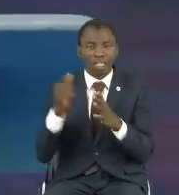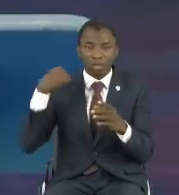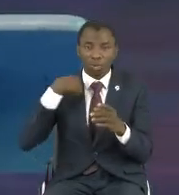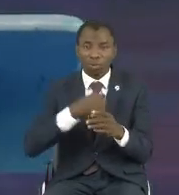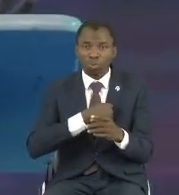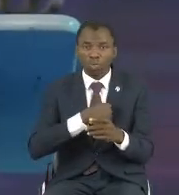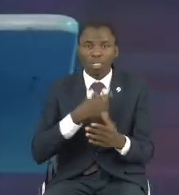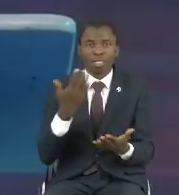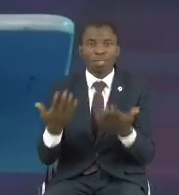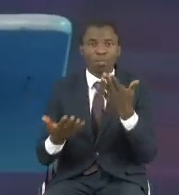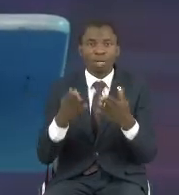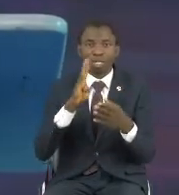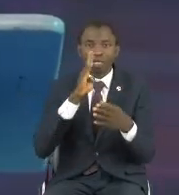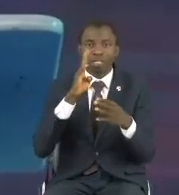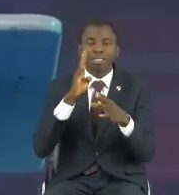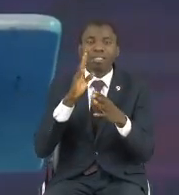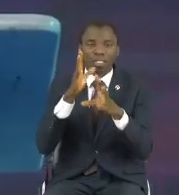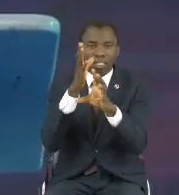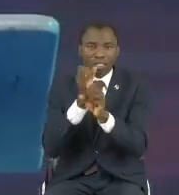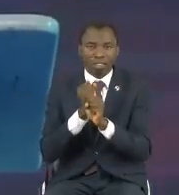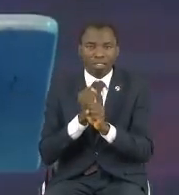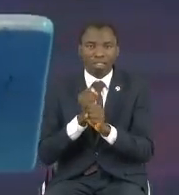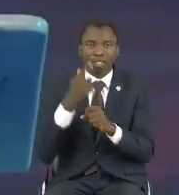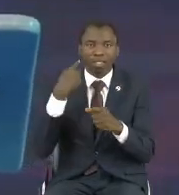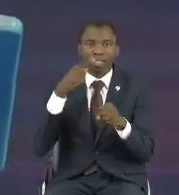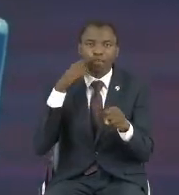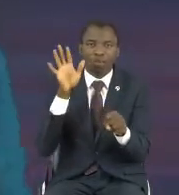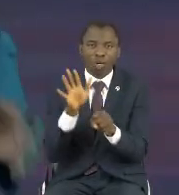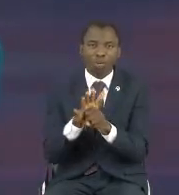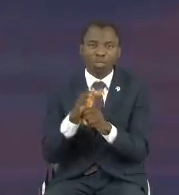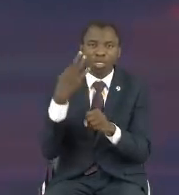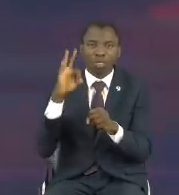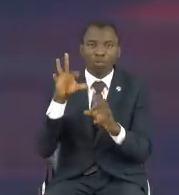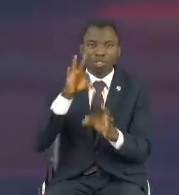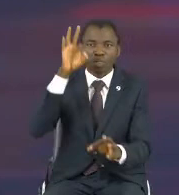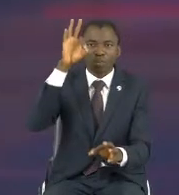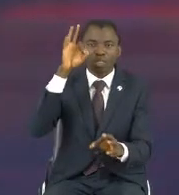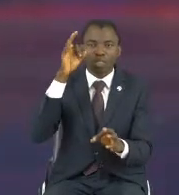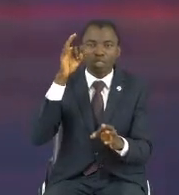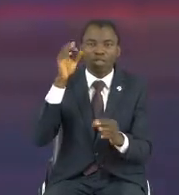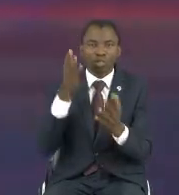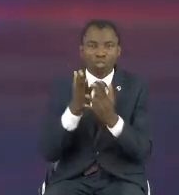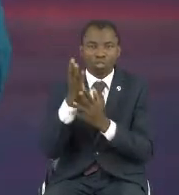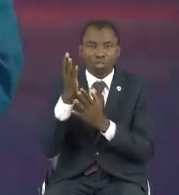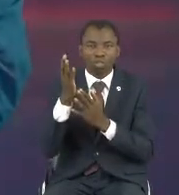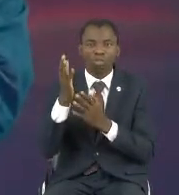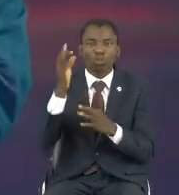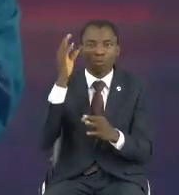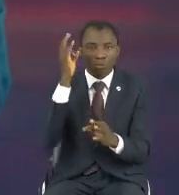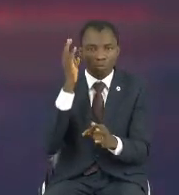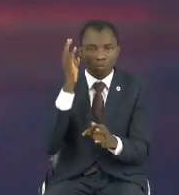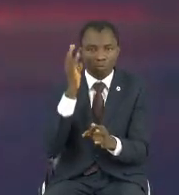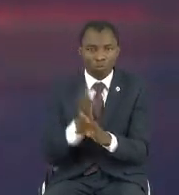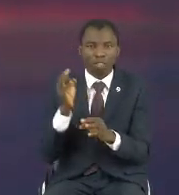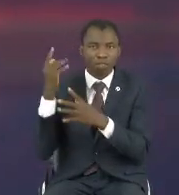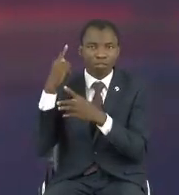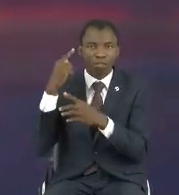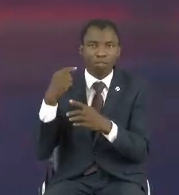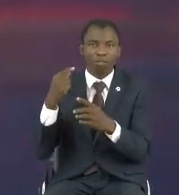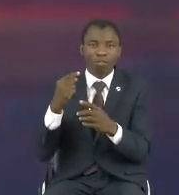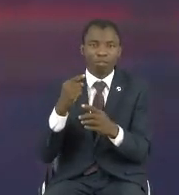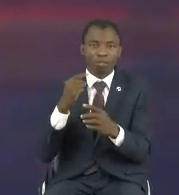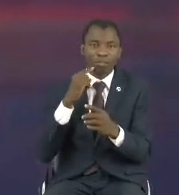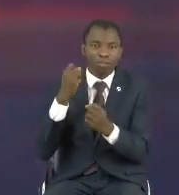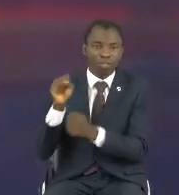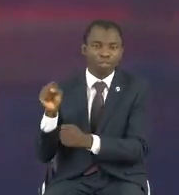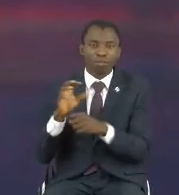might receive the promise of the Spirit through faith. I praise God